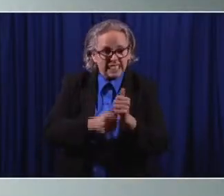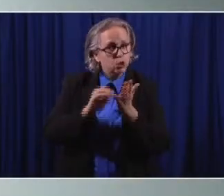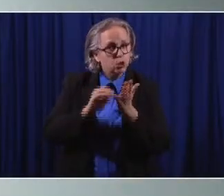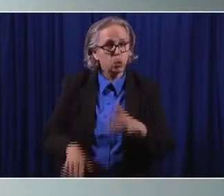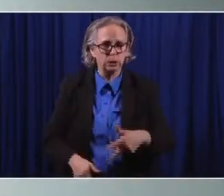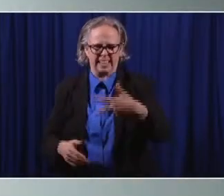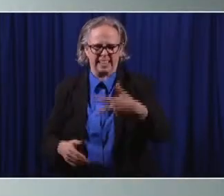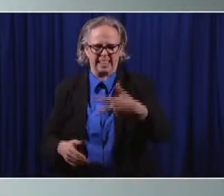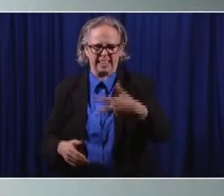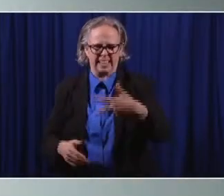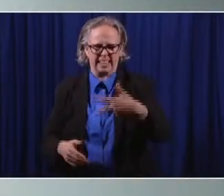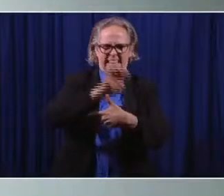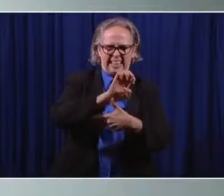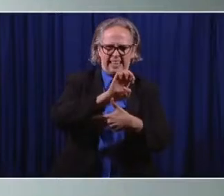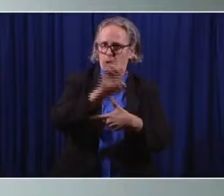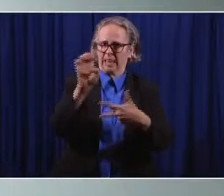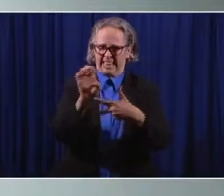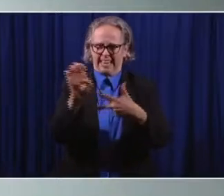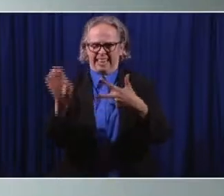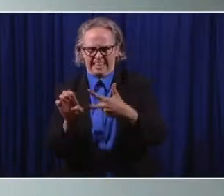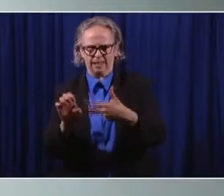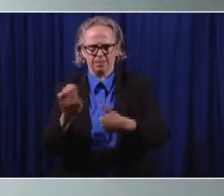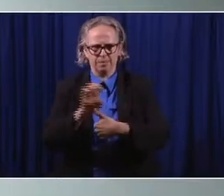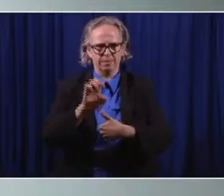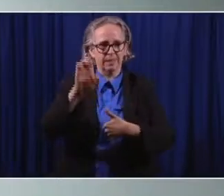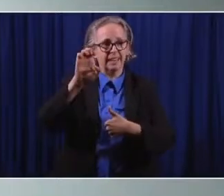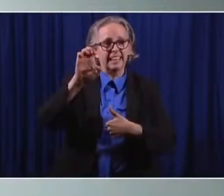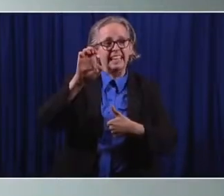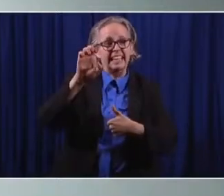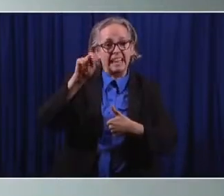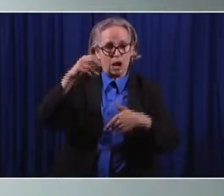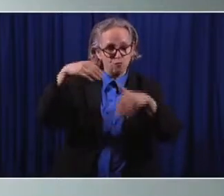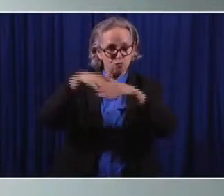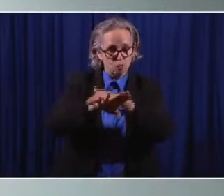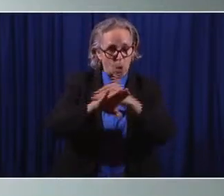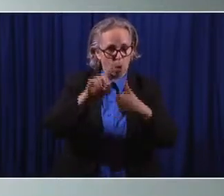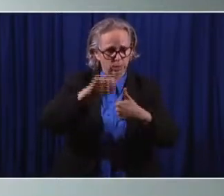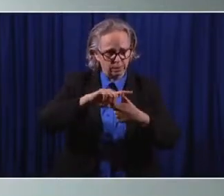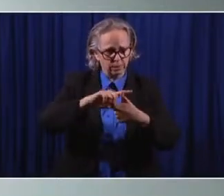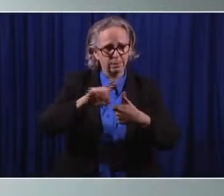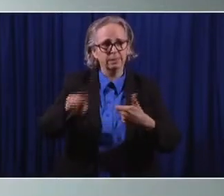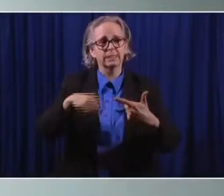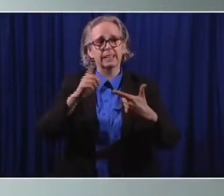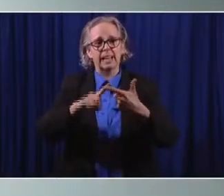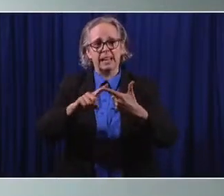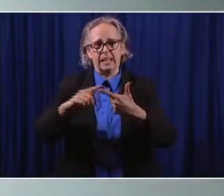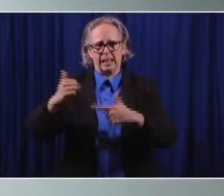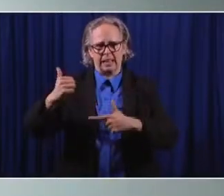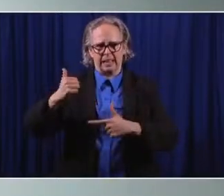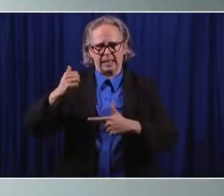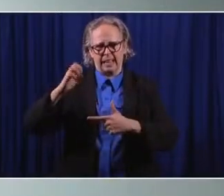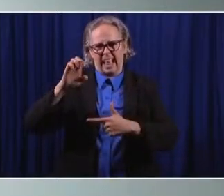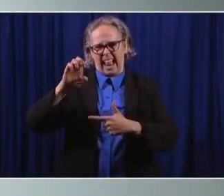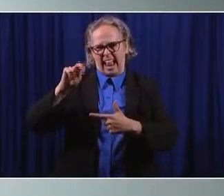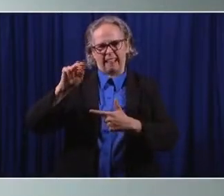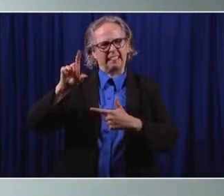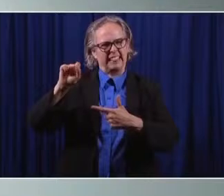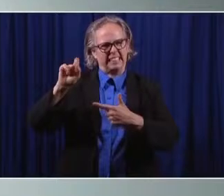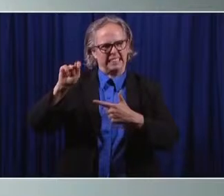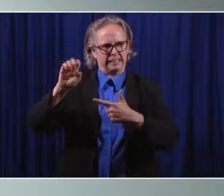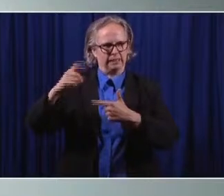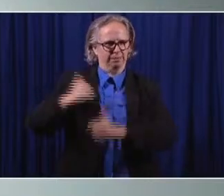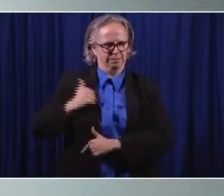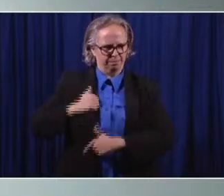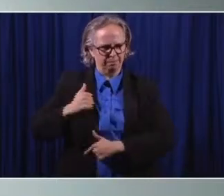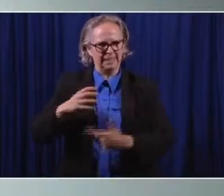things and the programming that we have here in Barberton. Our plan was very important to us for many reasons. I know in